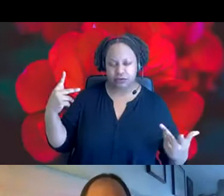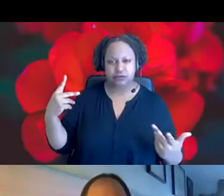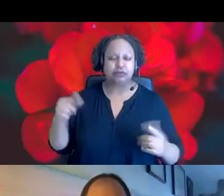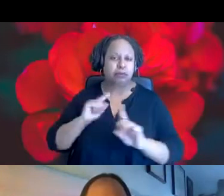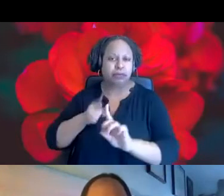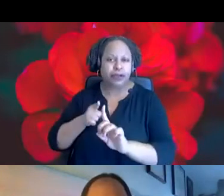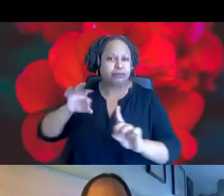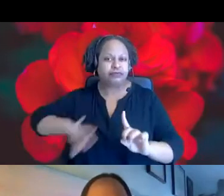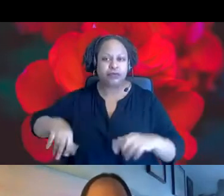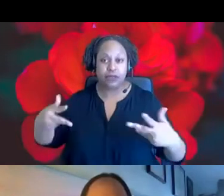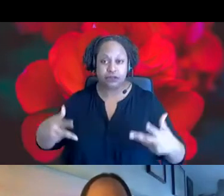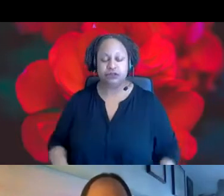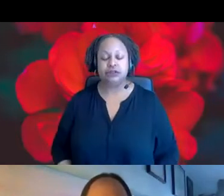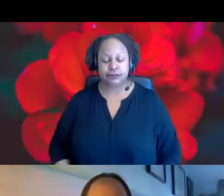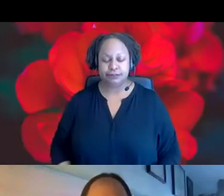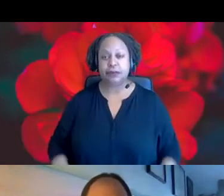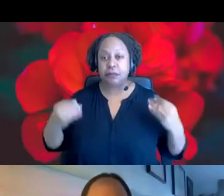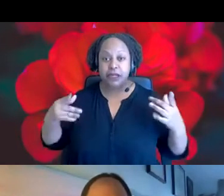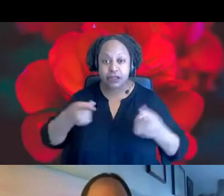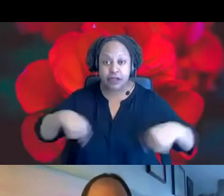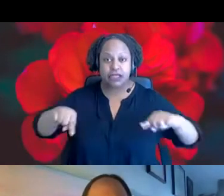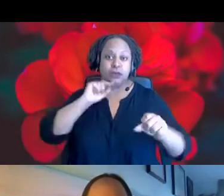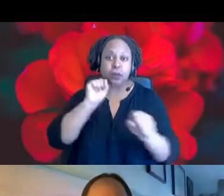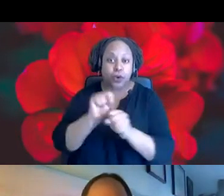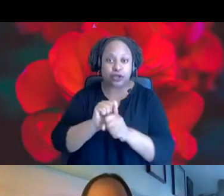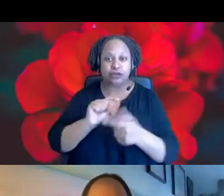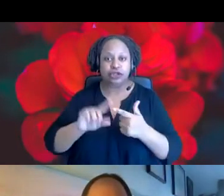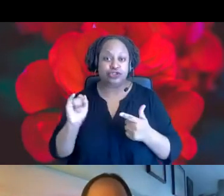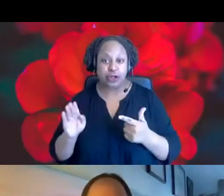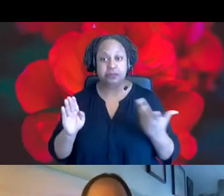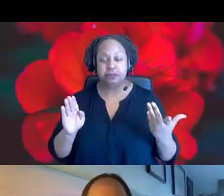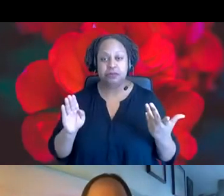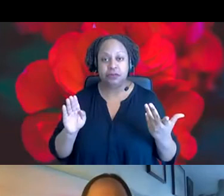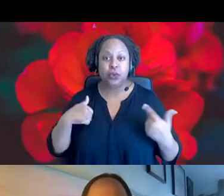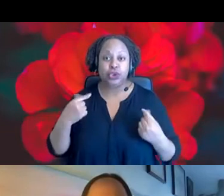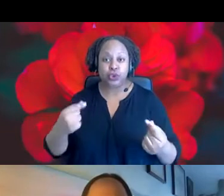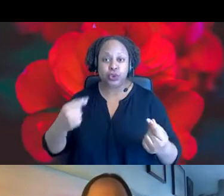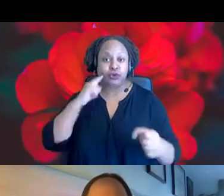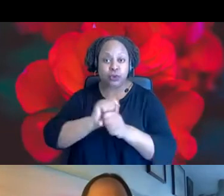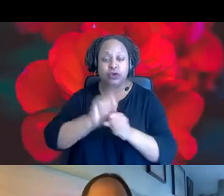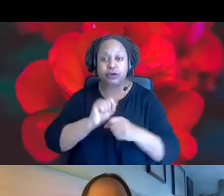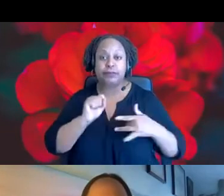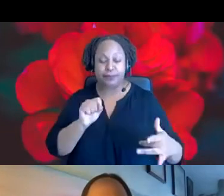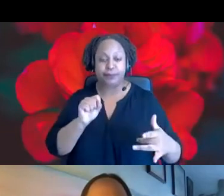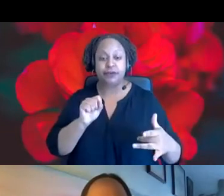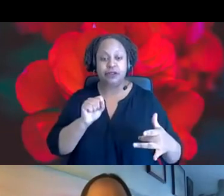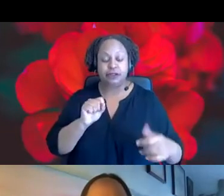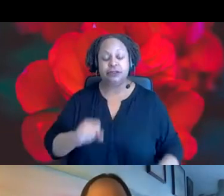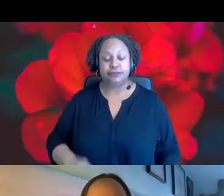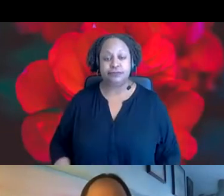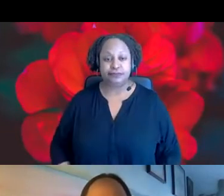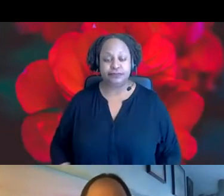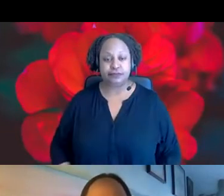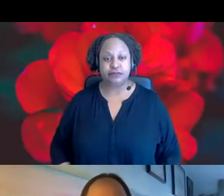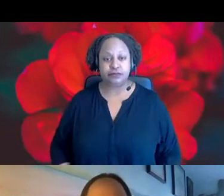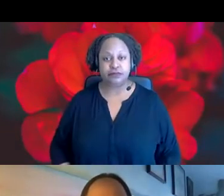of us, it's work, it's a job, it's what we do for a living. So to, you know, rig